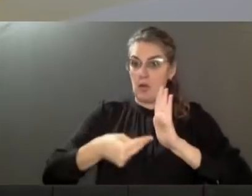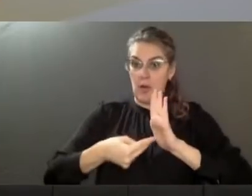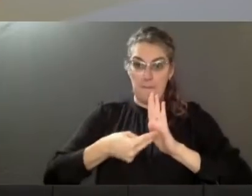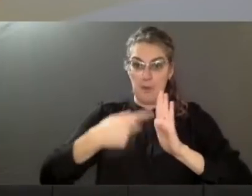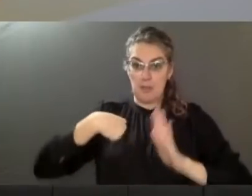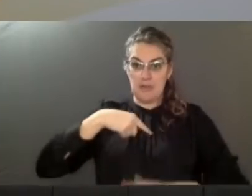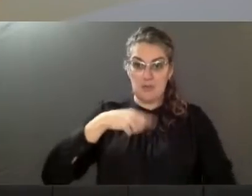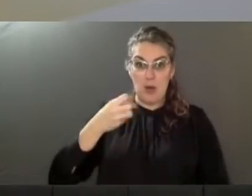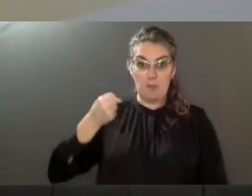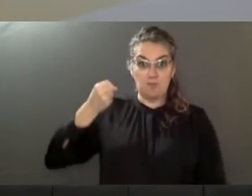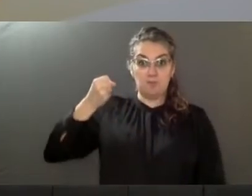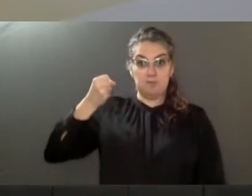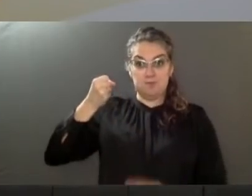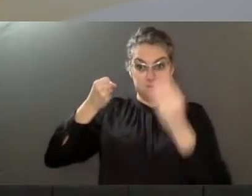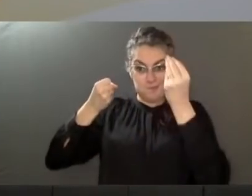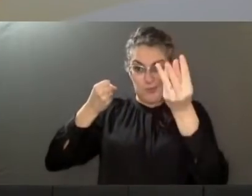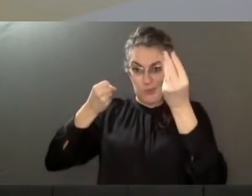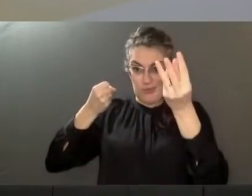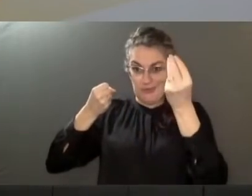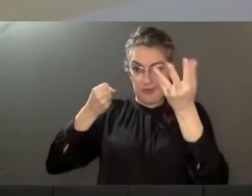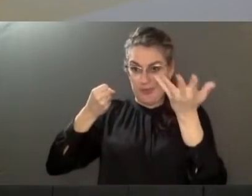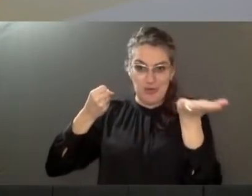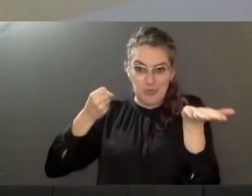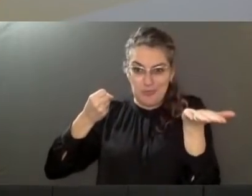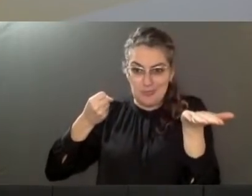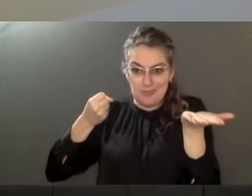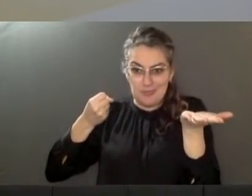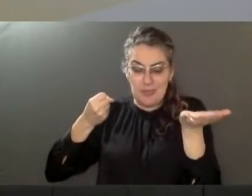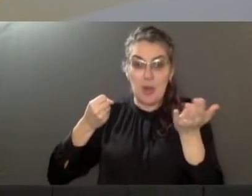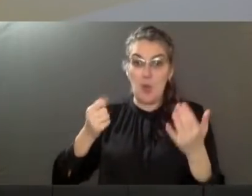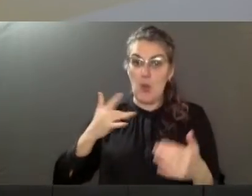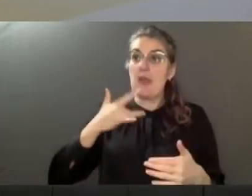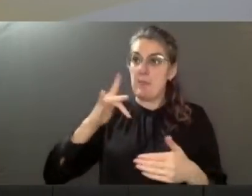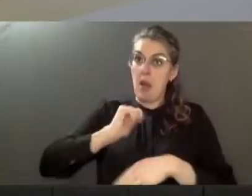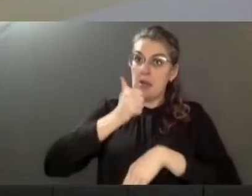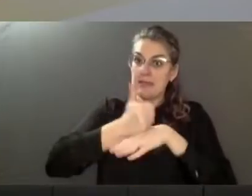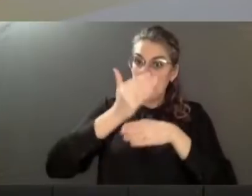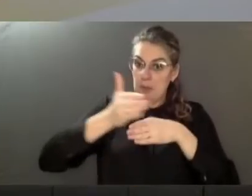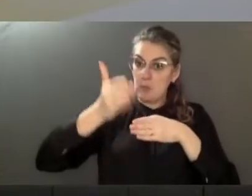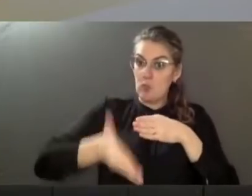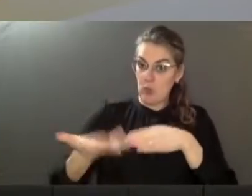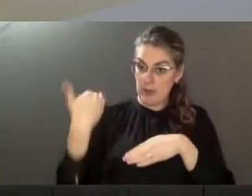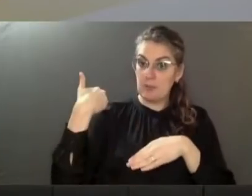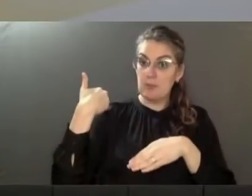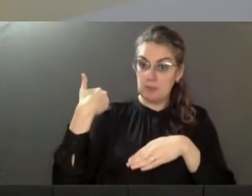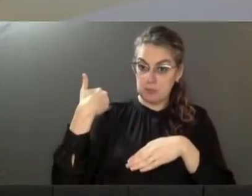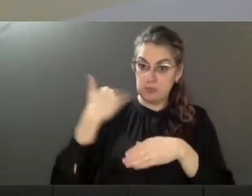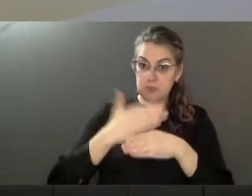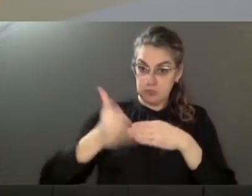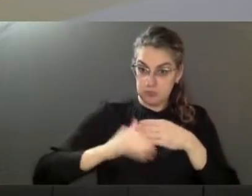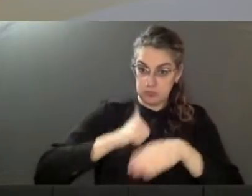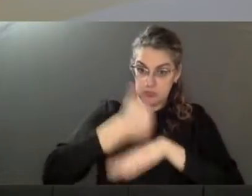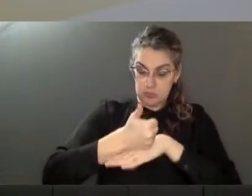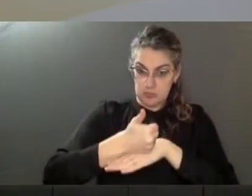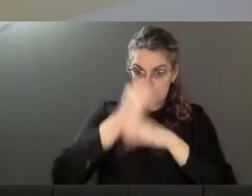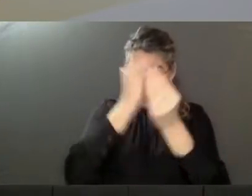policy, but certainly, as you know, we've come out on the weekends when there's been any public exposures